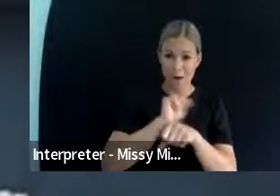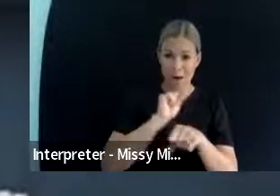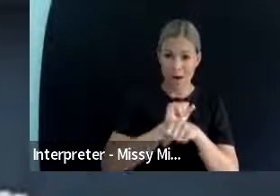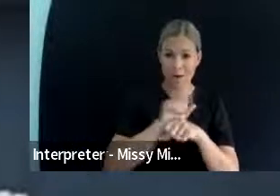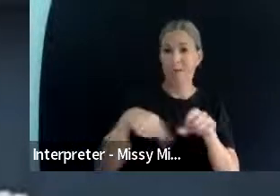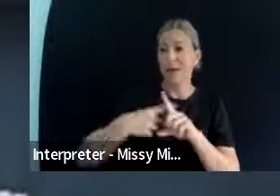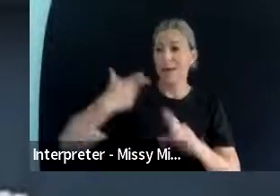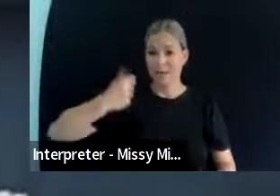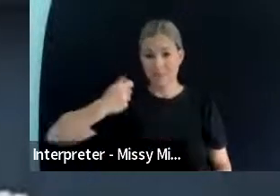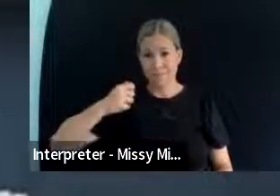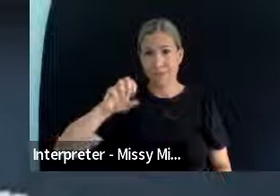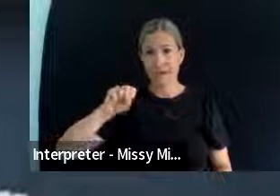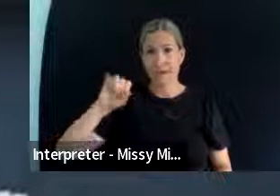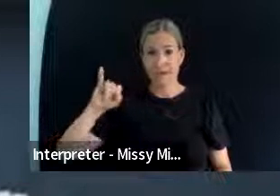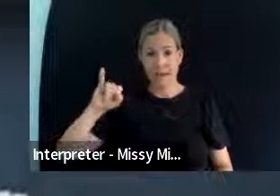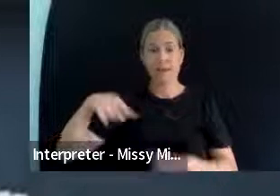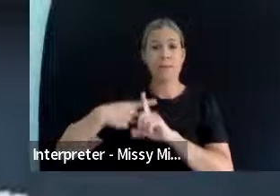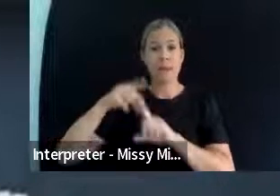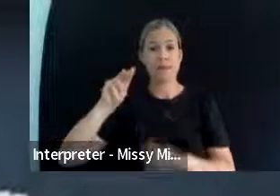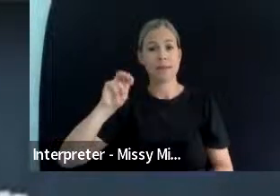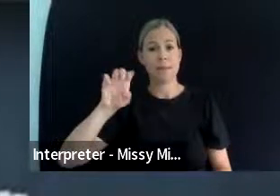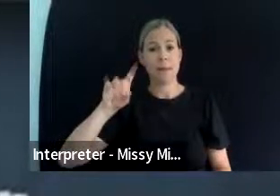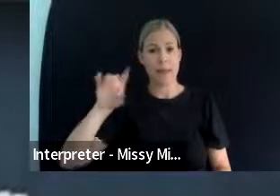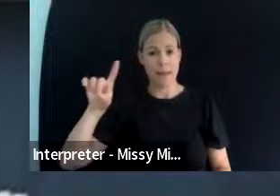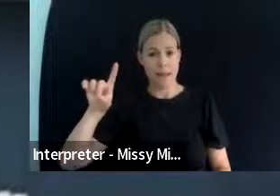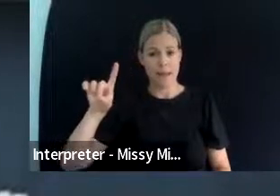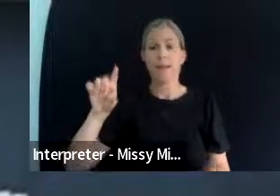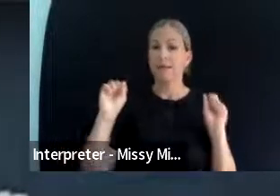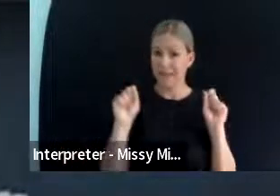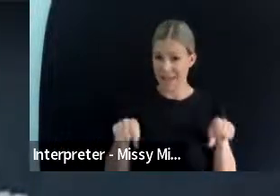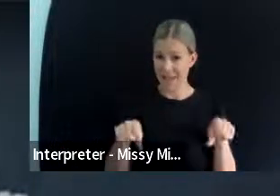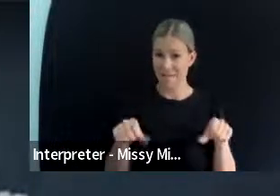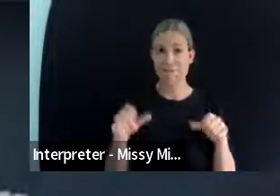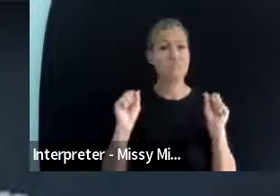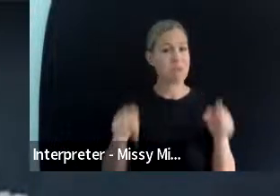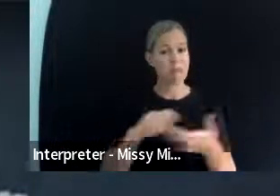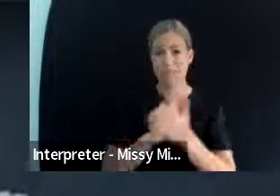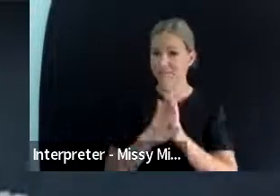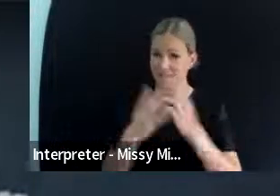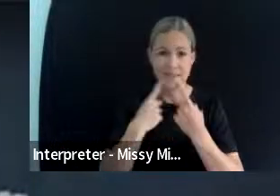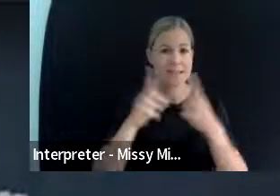and Medicaid, and enjoy a fruitful and productive life.